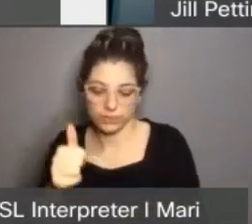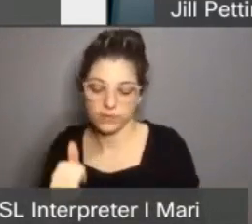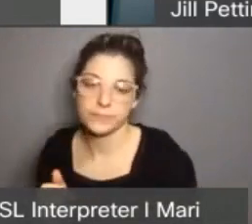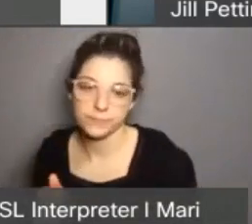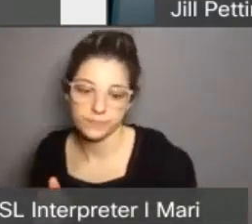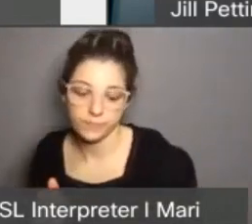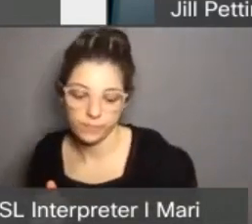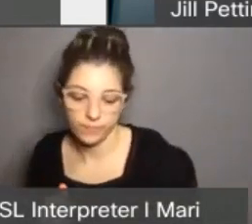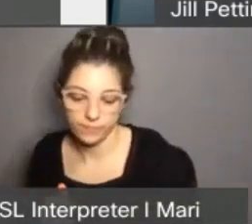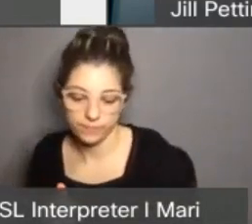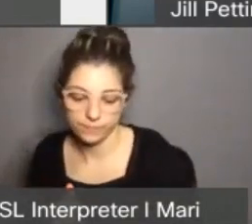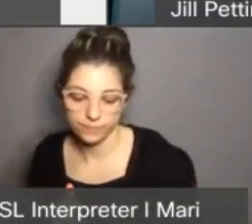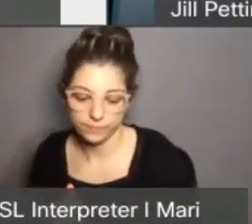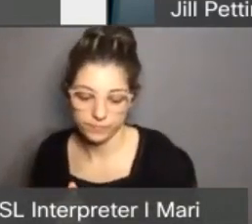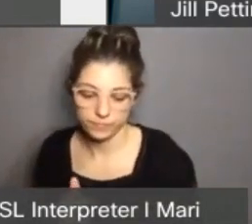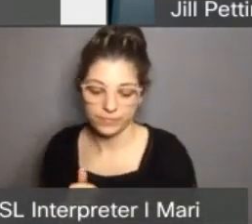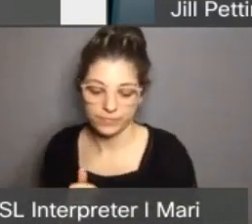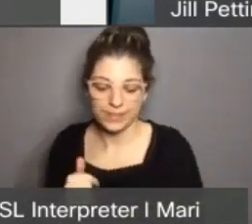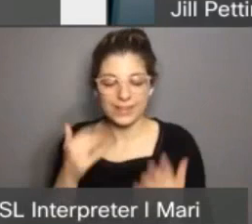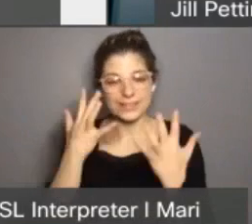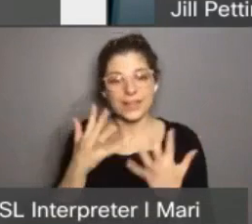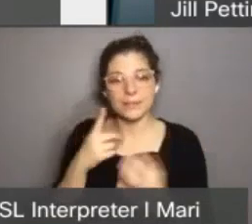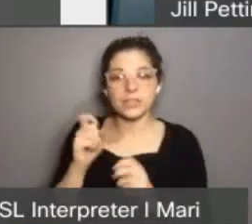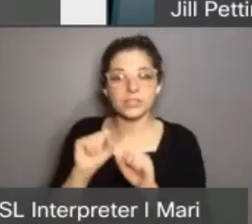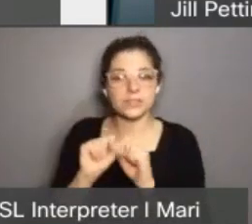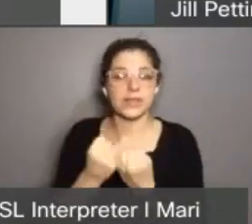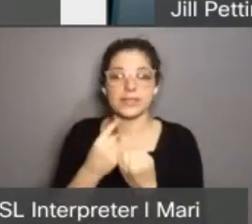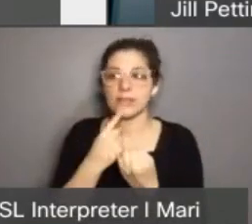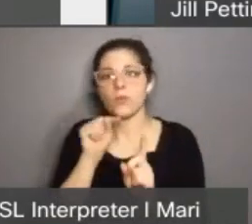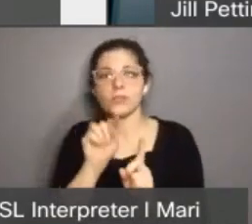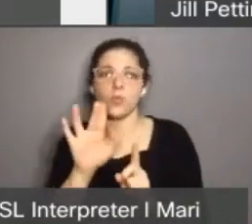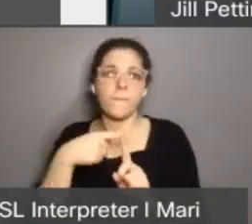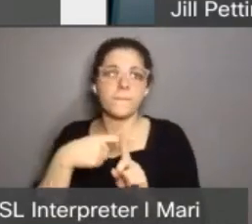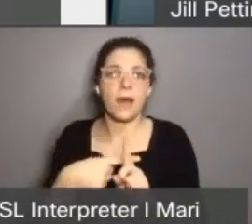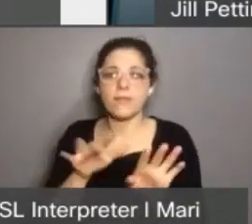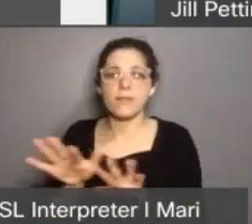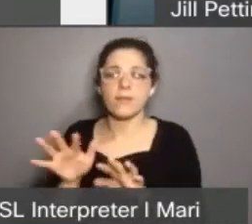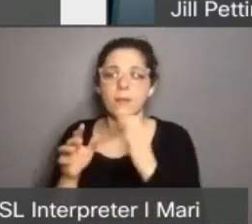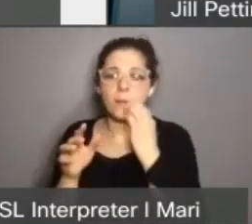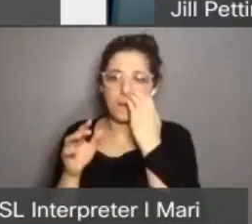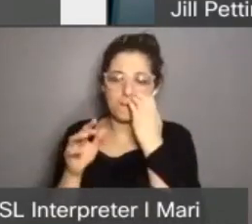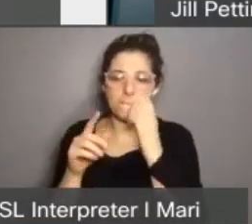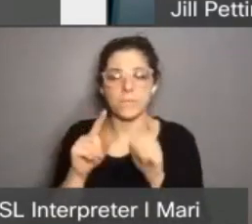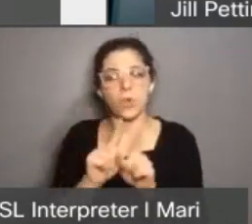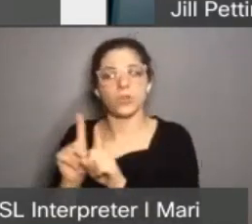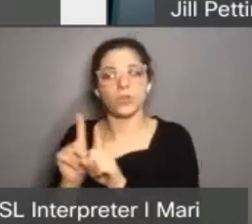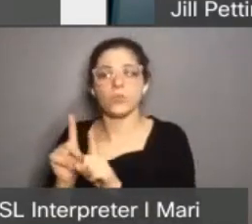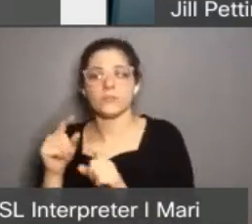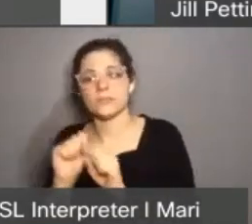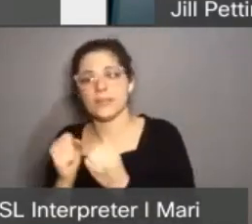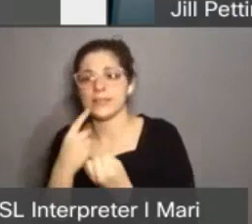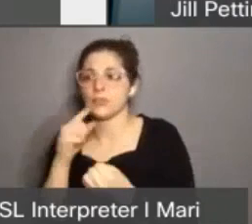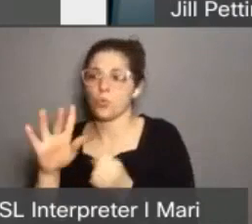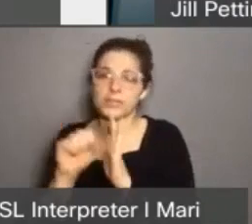It's sad because society keeps saying, yeah, this is your month, this is your month. But then society also says, this is your symbol, this